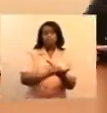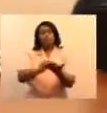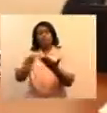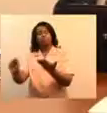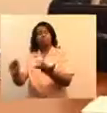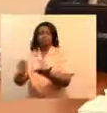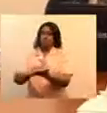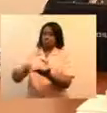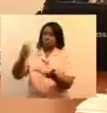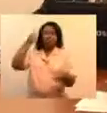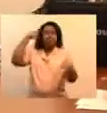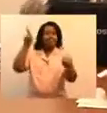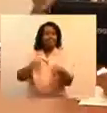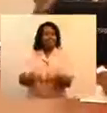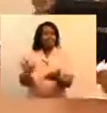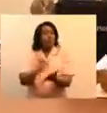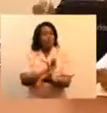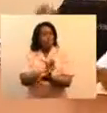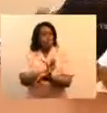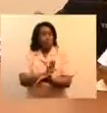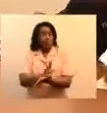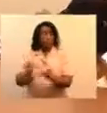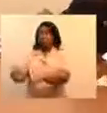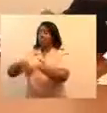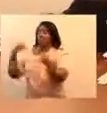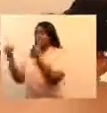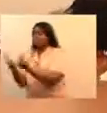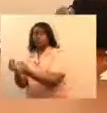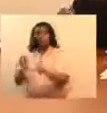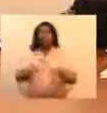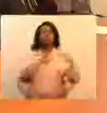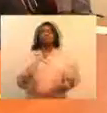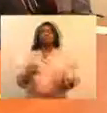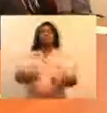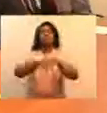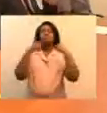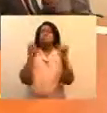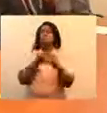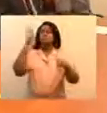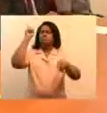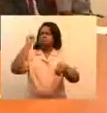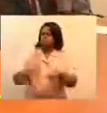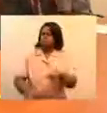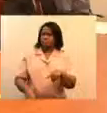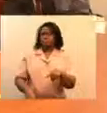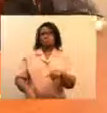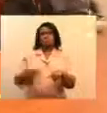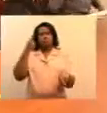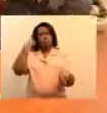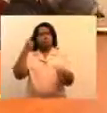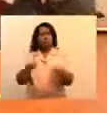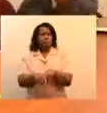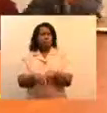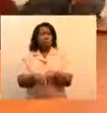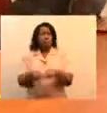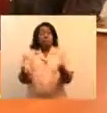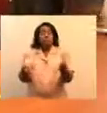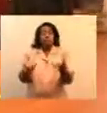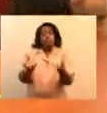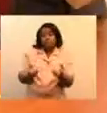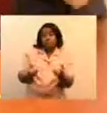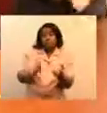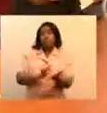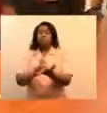mediator. The parties will be bound by the terms of the agreement. Mediation can also come to an end if